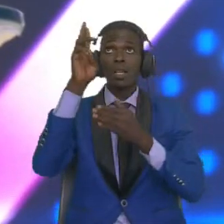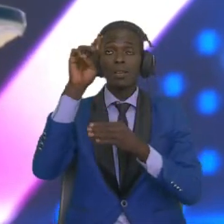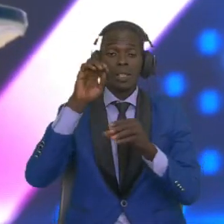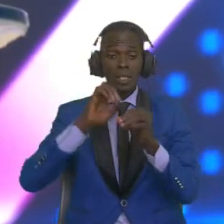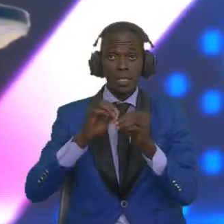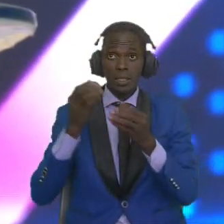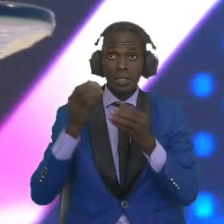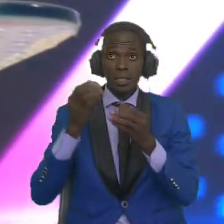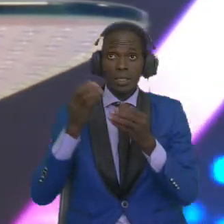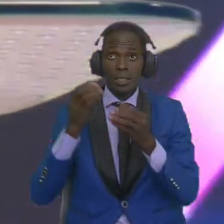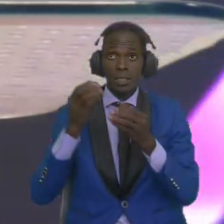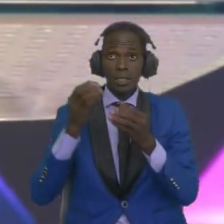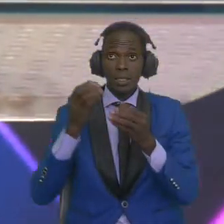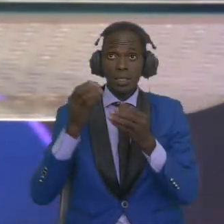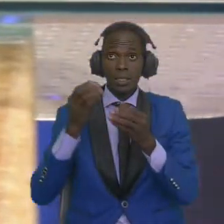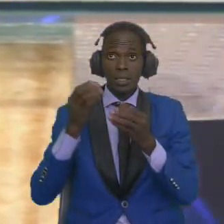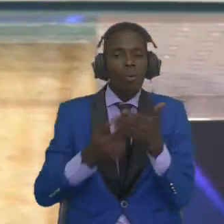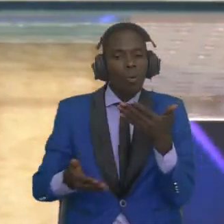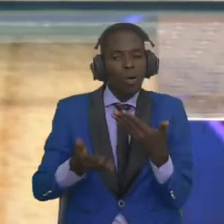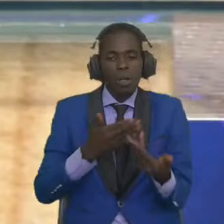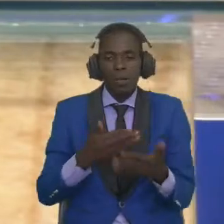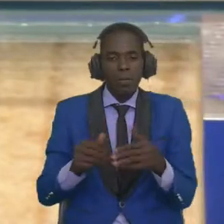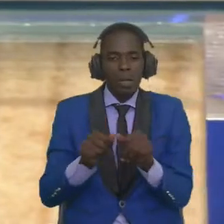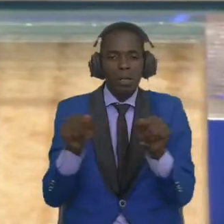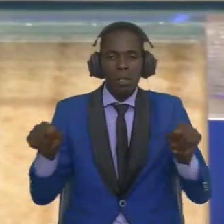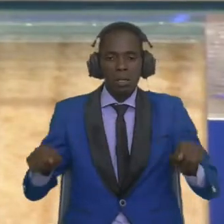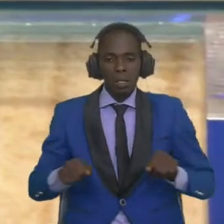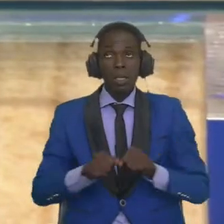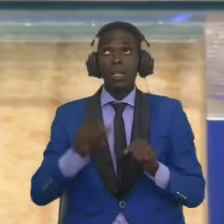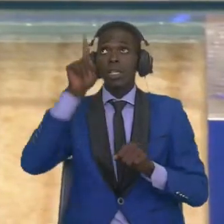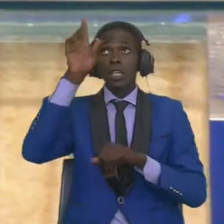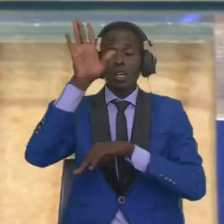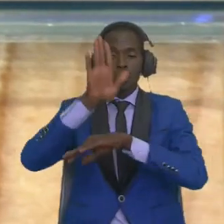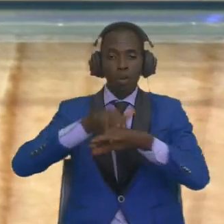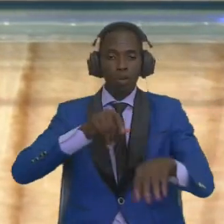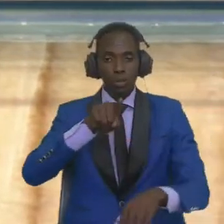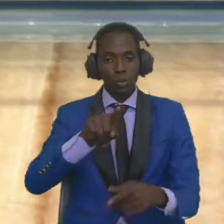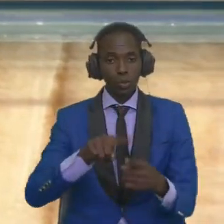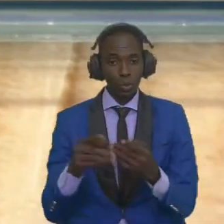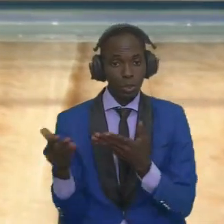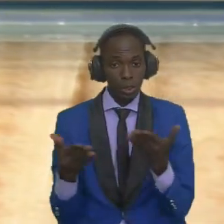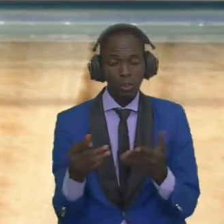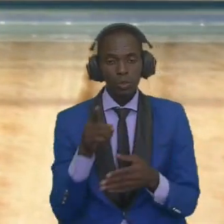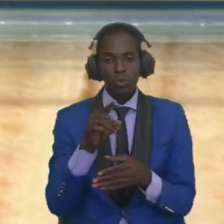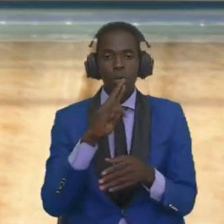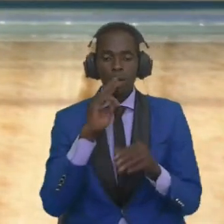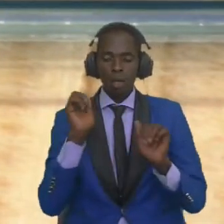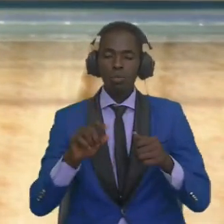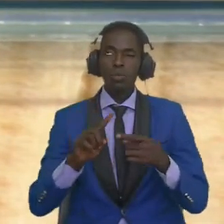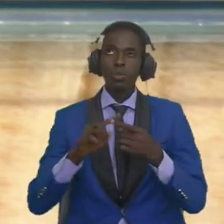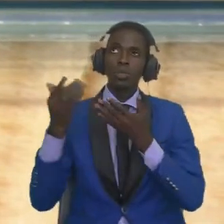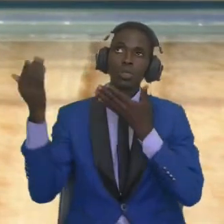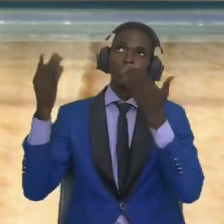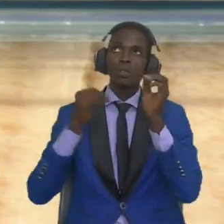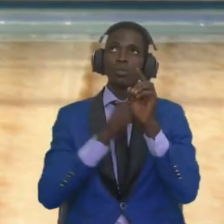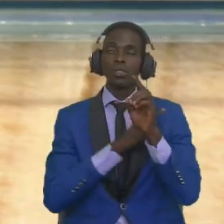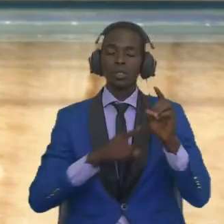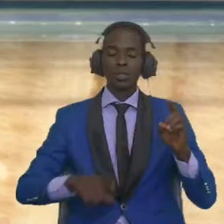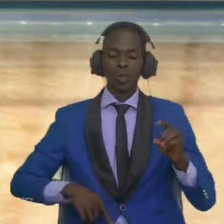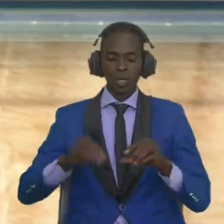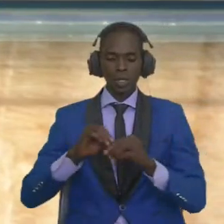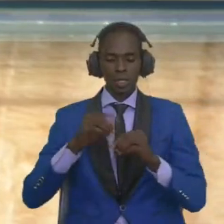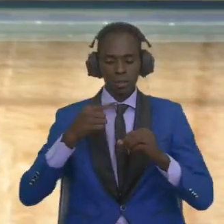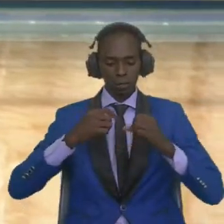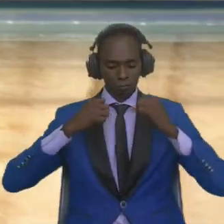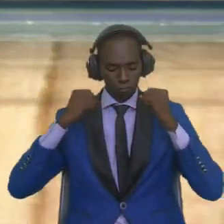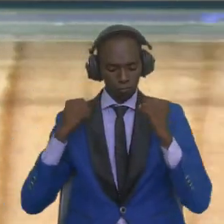of the Lord, whatever area of service he calls us to, we're able to serve the Lord in the strength of